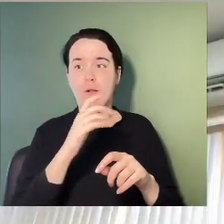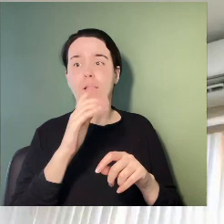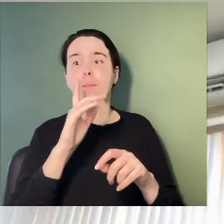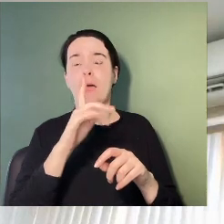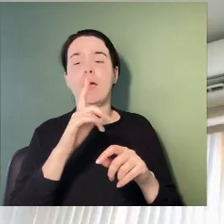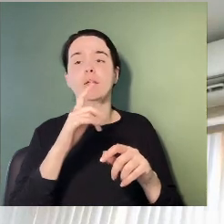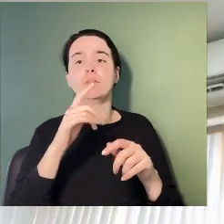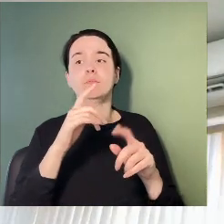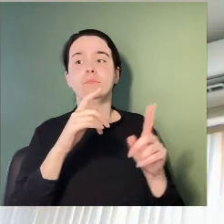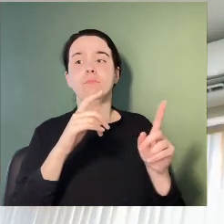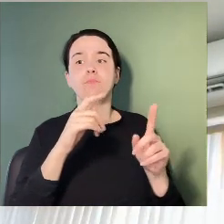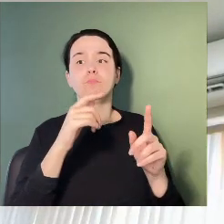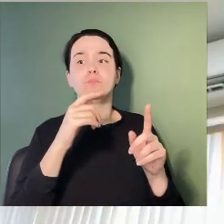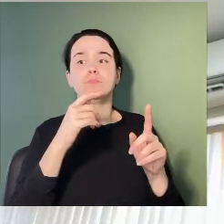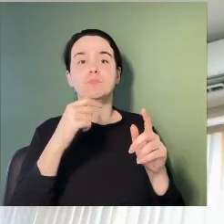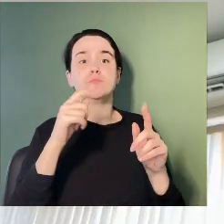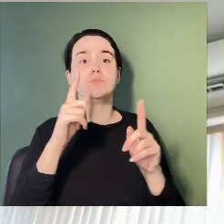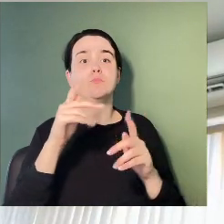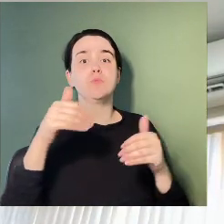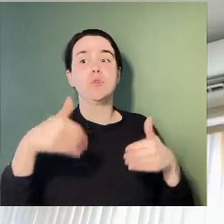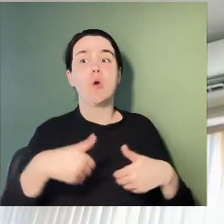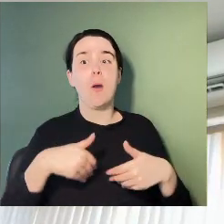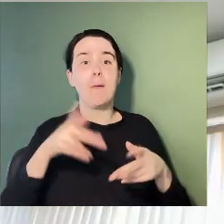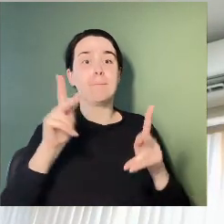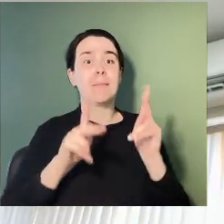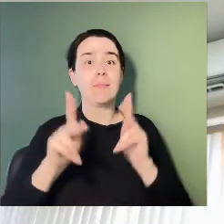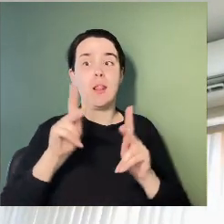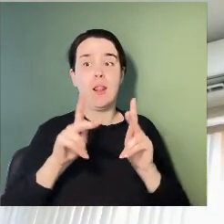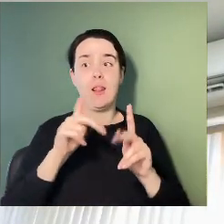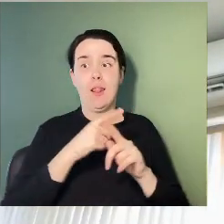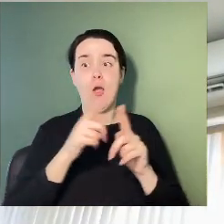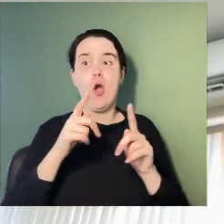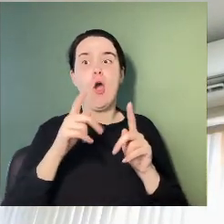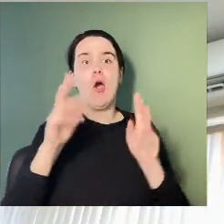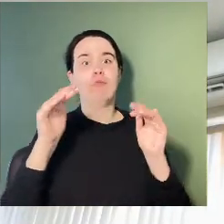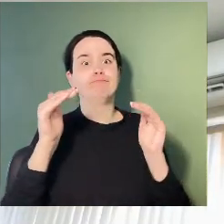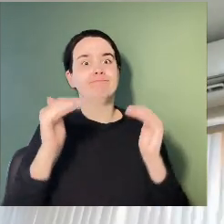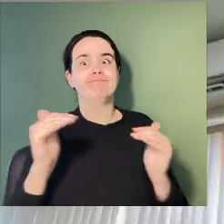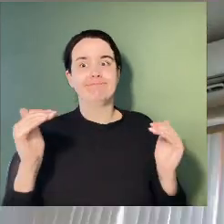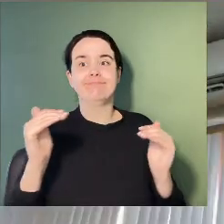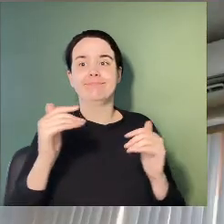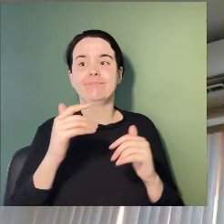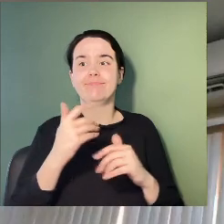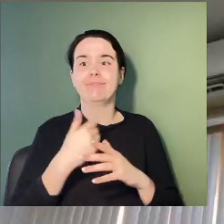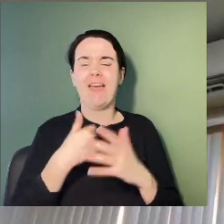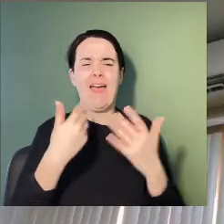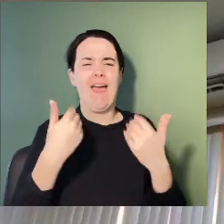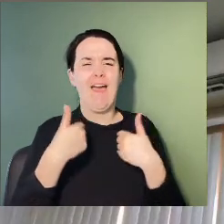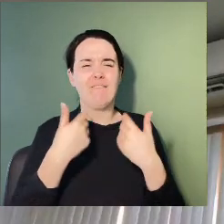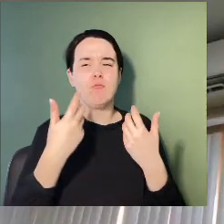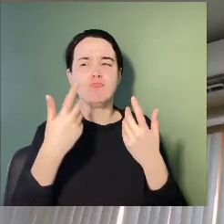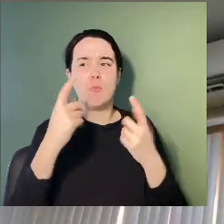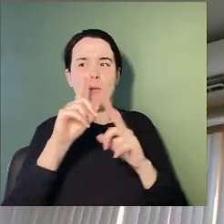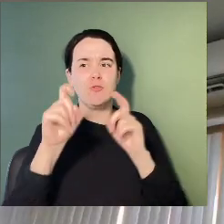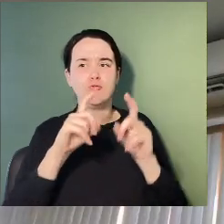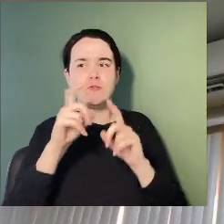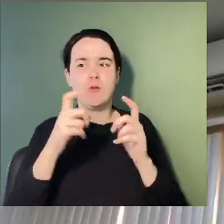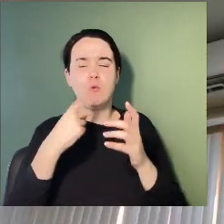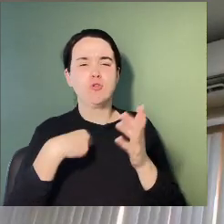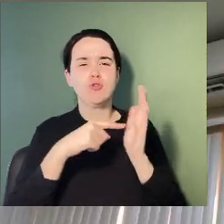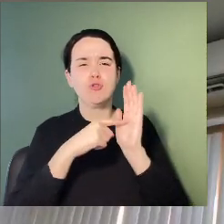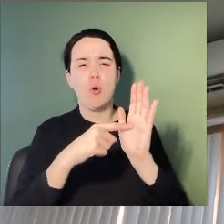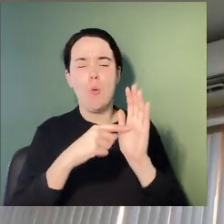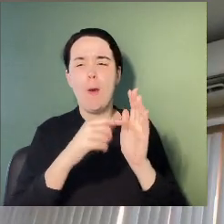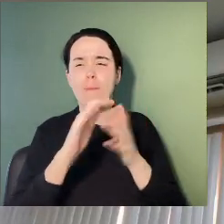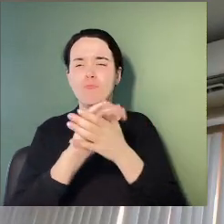use the term shout out, but the questions, I just want to mention who we received questions from, and I just want to show appreciation